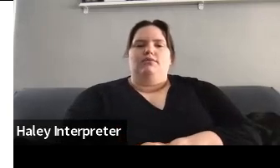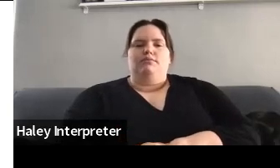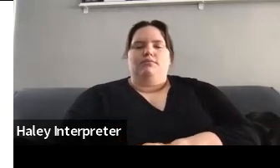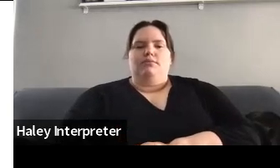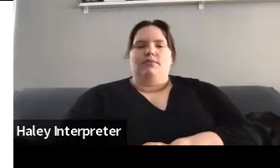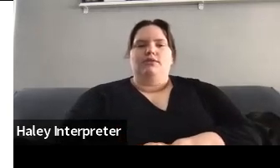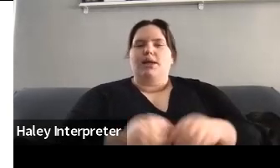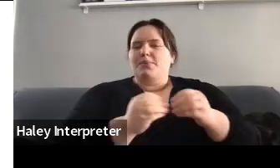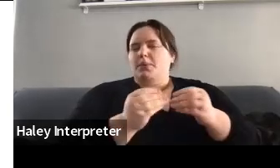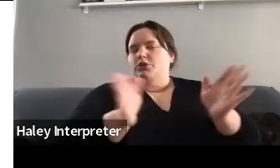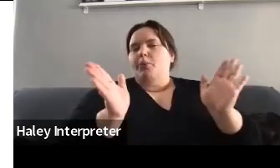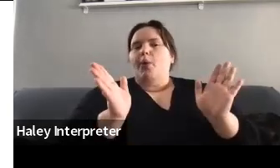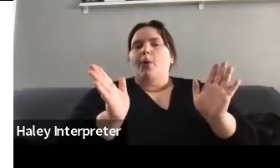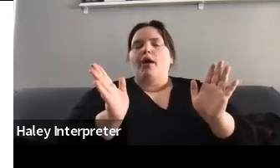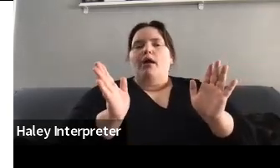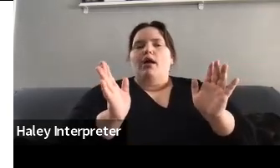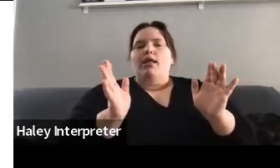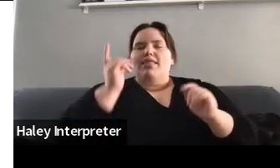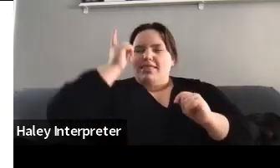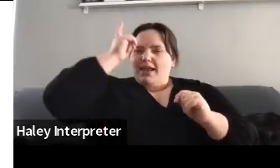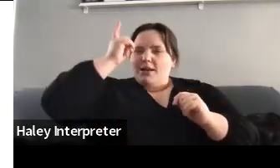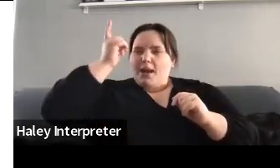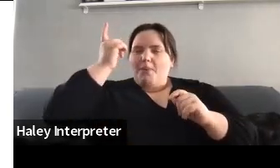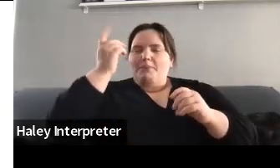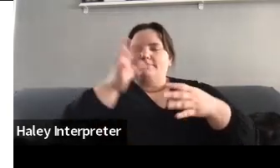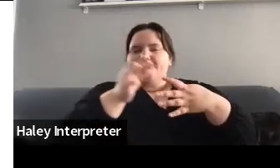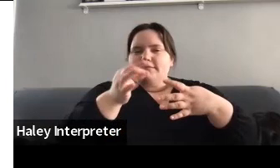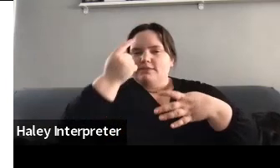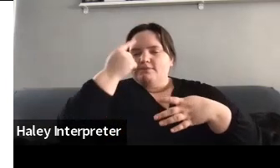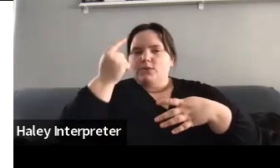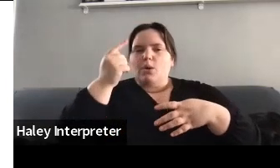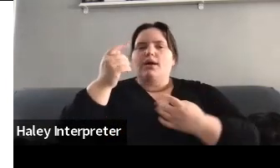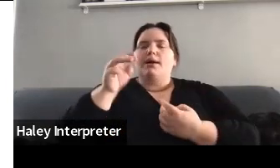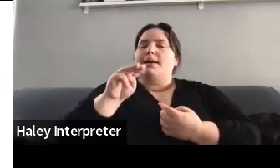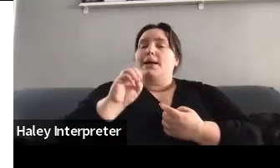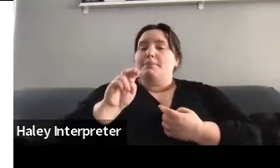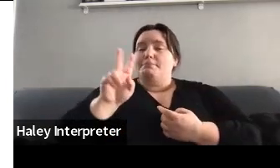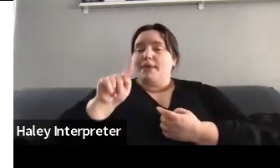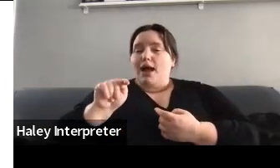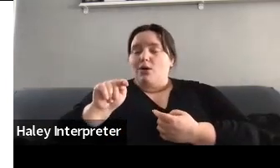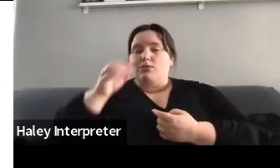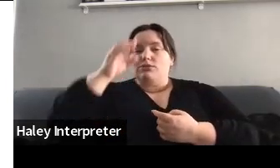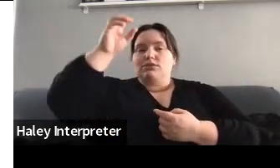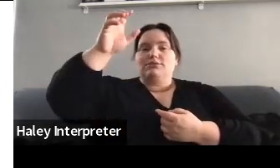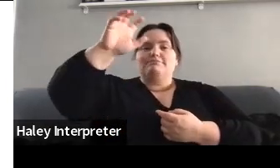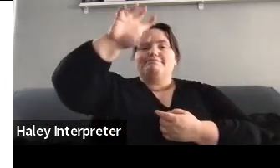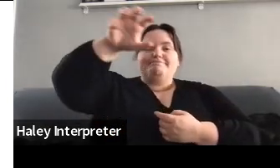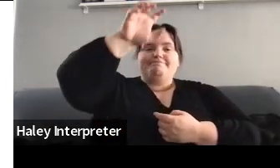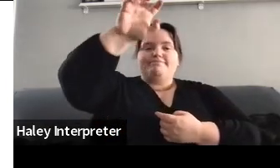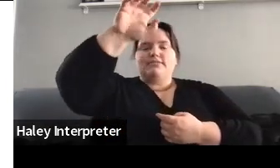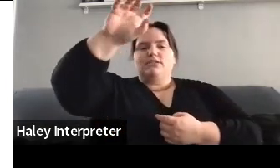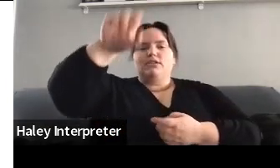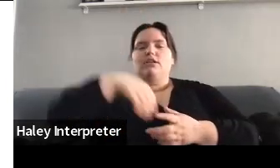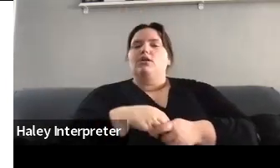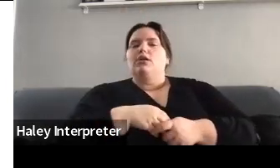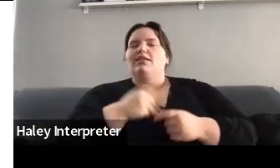mounting ATR equipment. So we are going to talk about a few of these things, but there are lots of things that you can